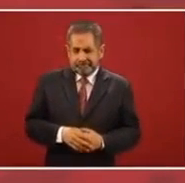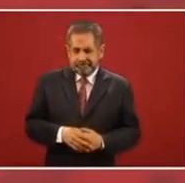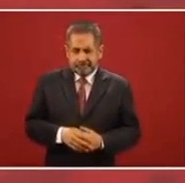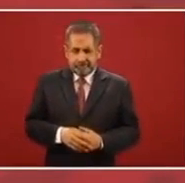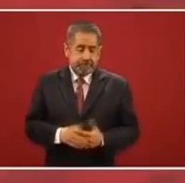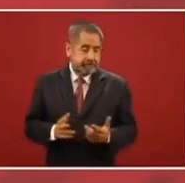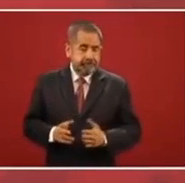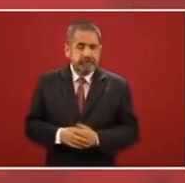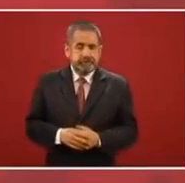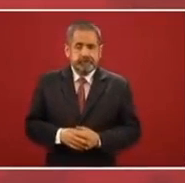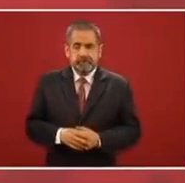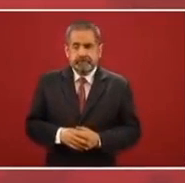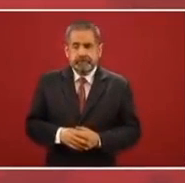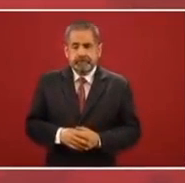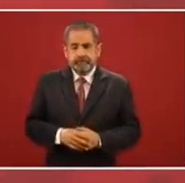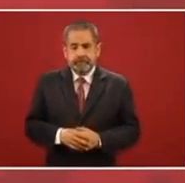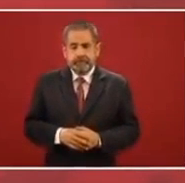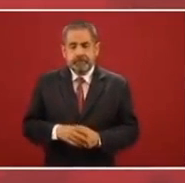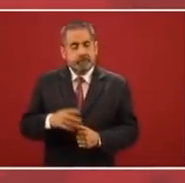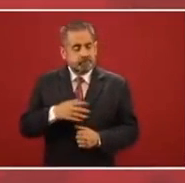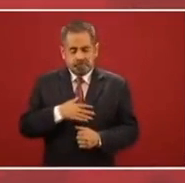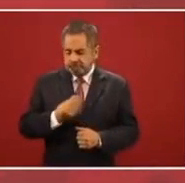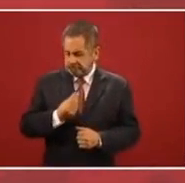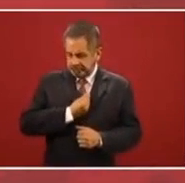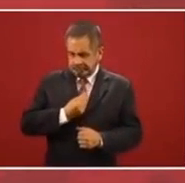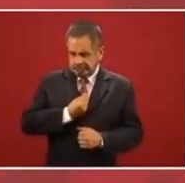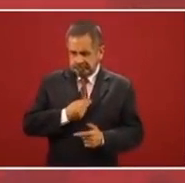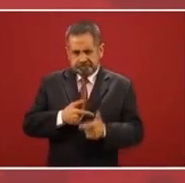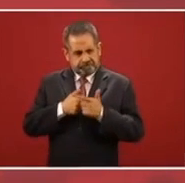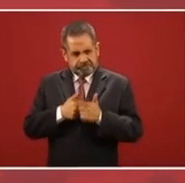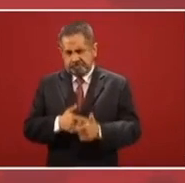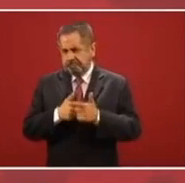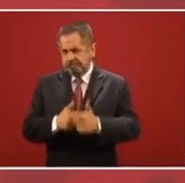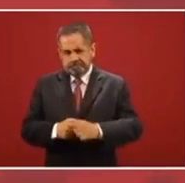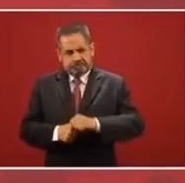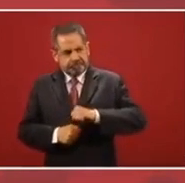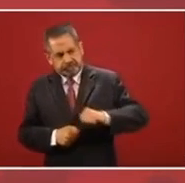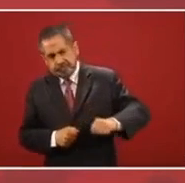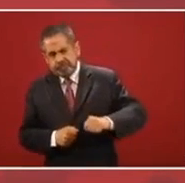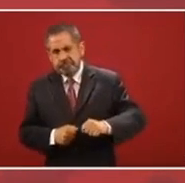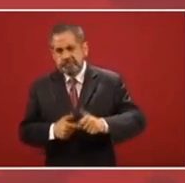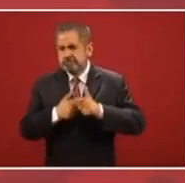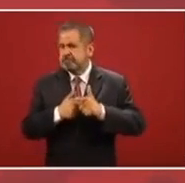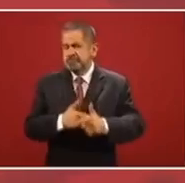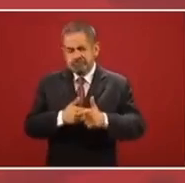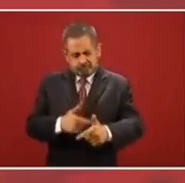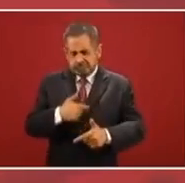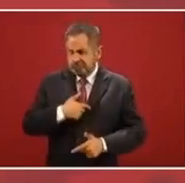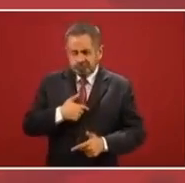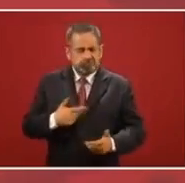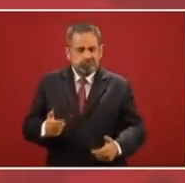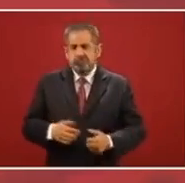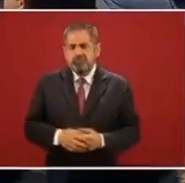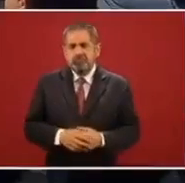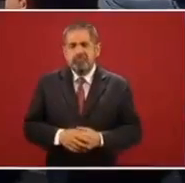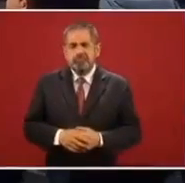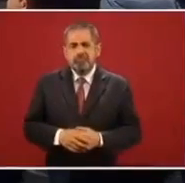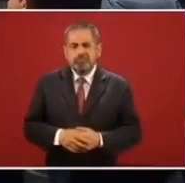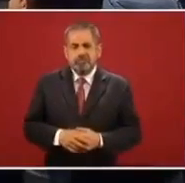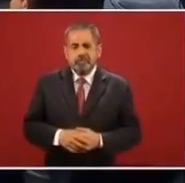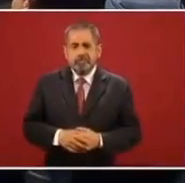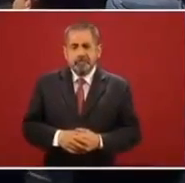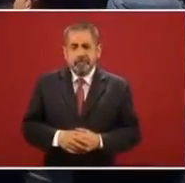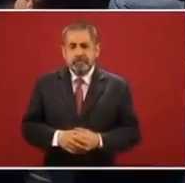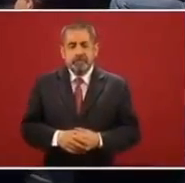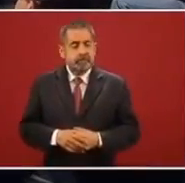que voy a resistir. That is why I am going to resist. El que se